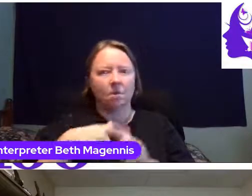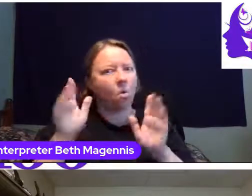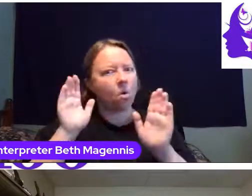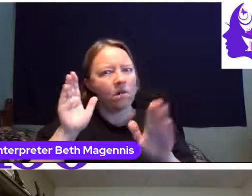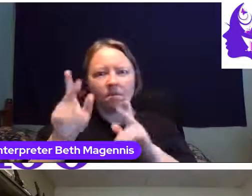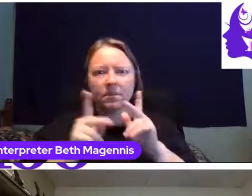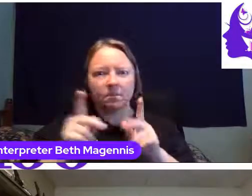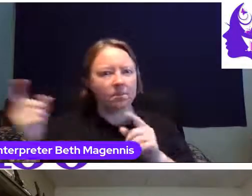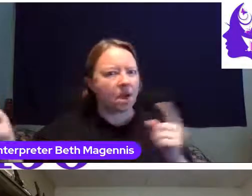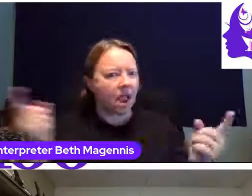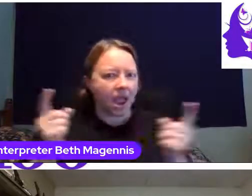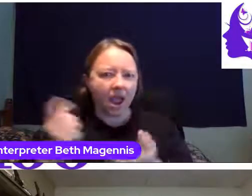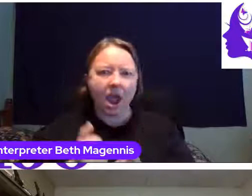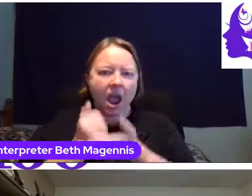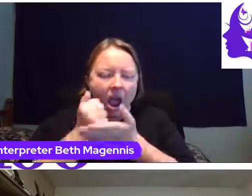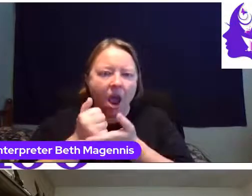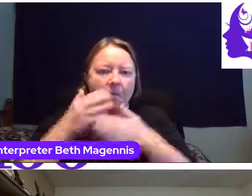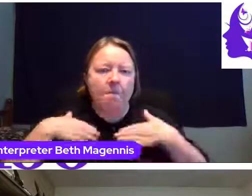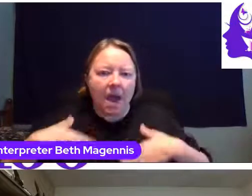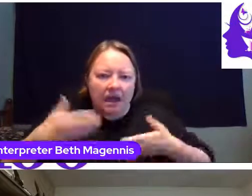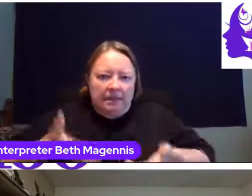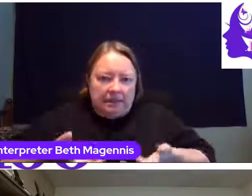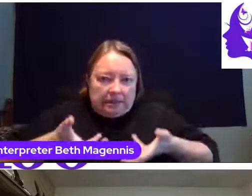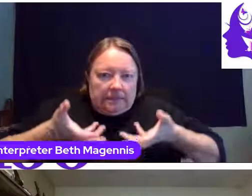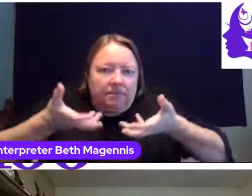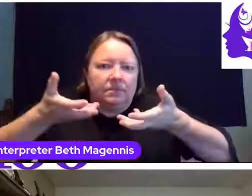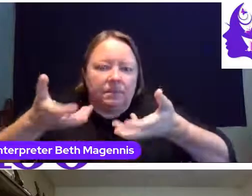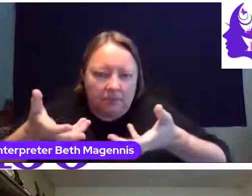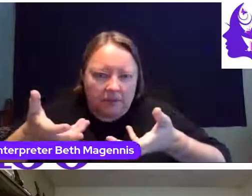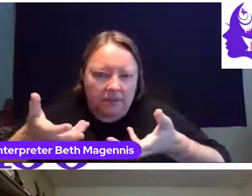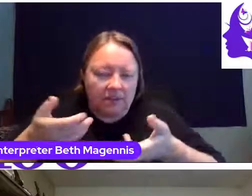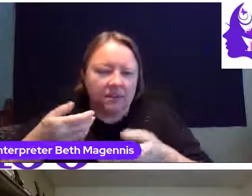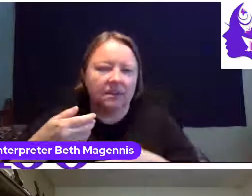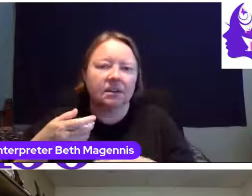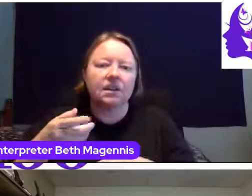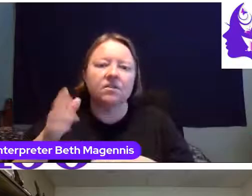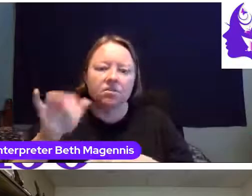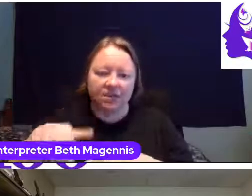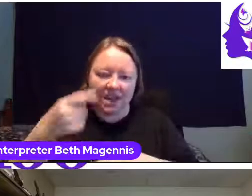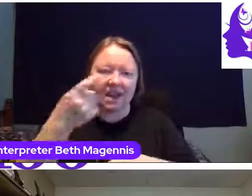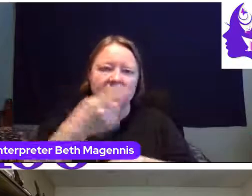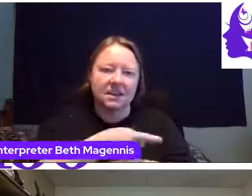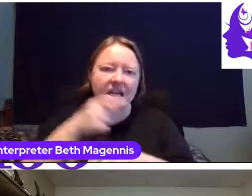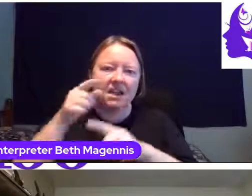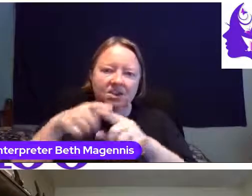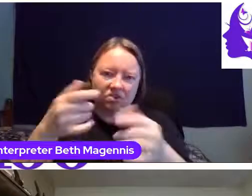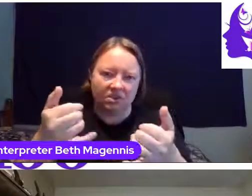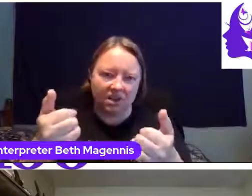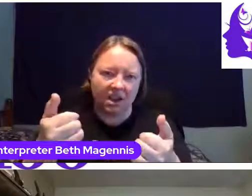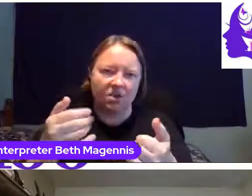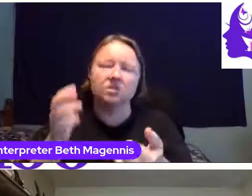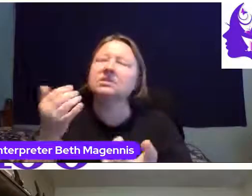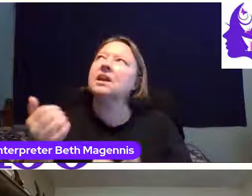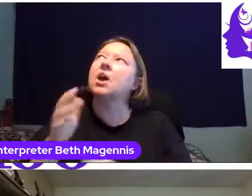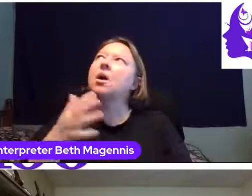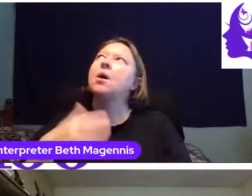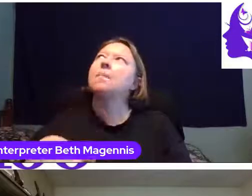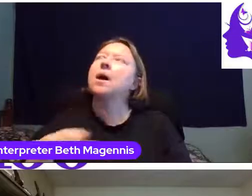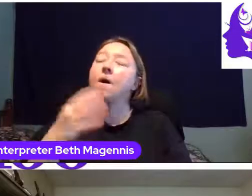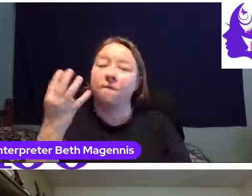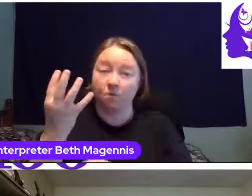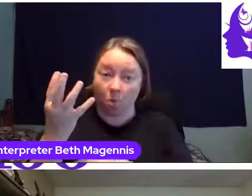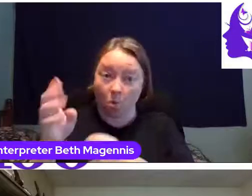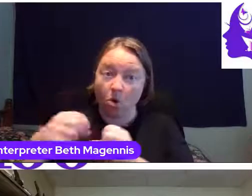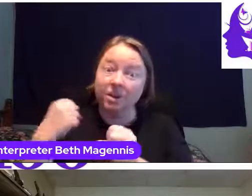there came and helped lift me up. And from that day to this one, which has been now about 4